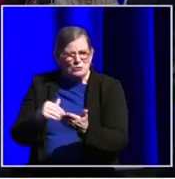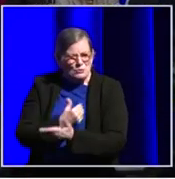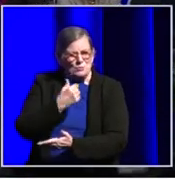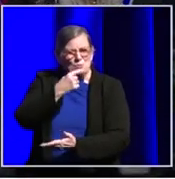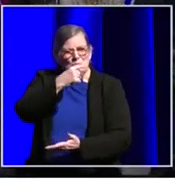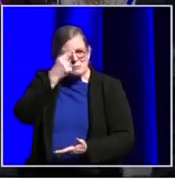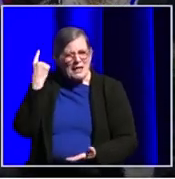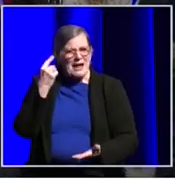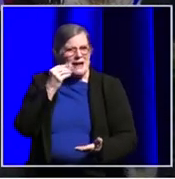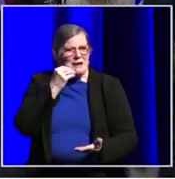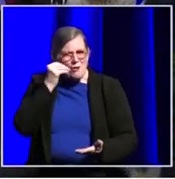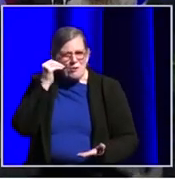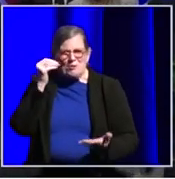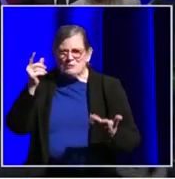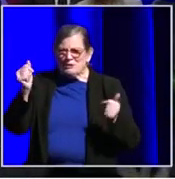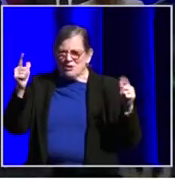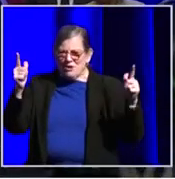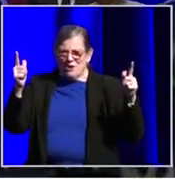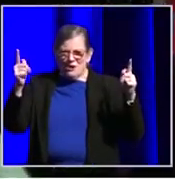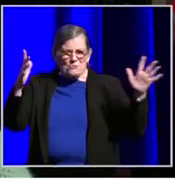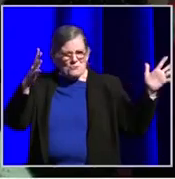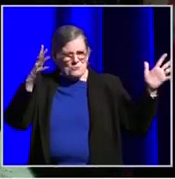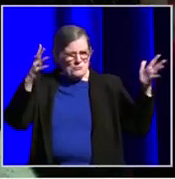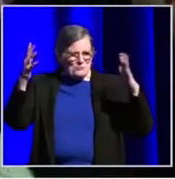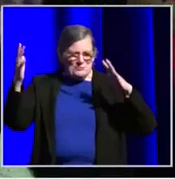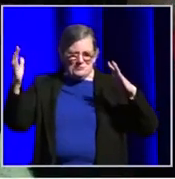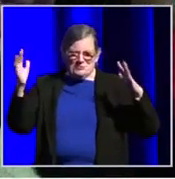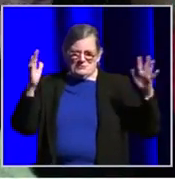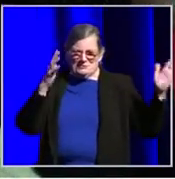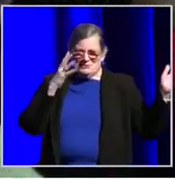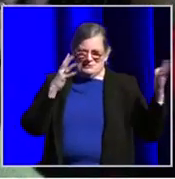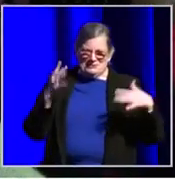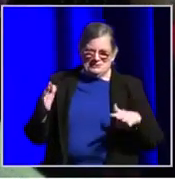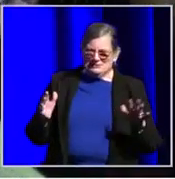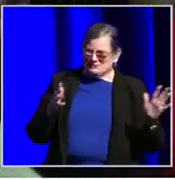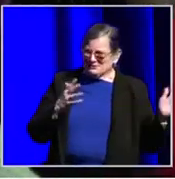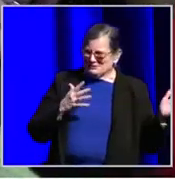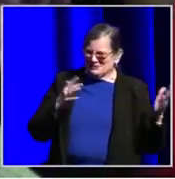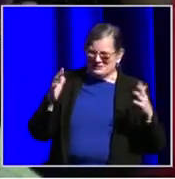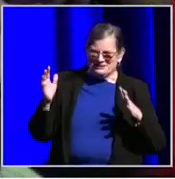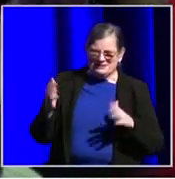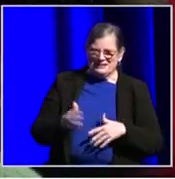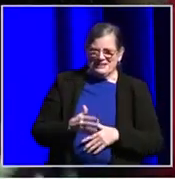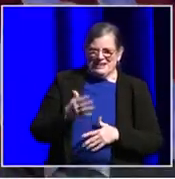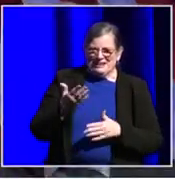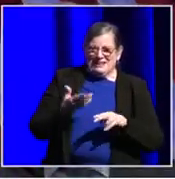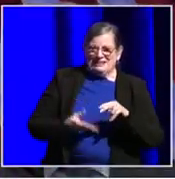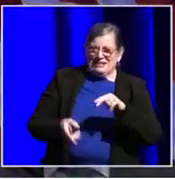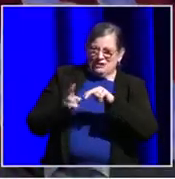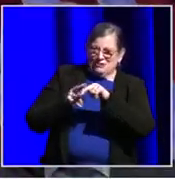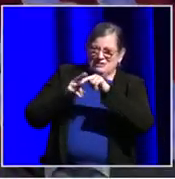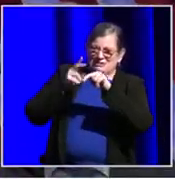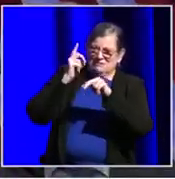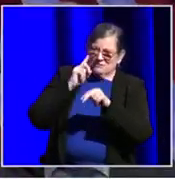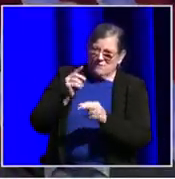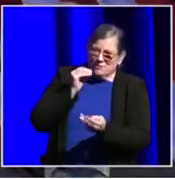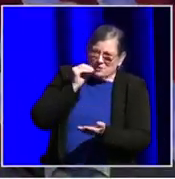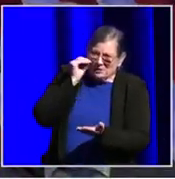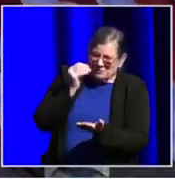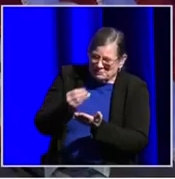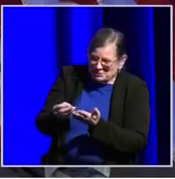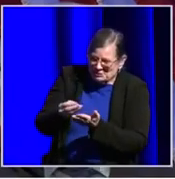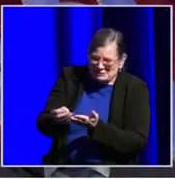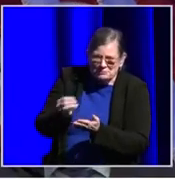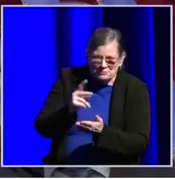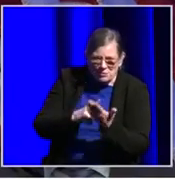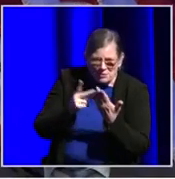2030. We raised the down payment amount for the home purchase program from